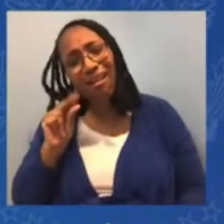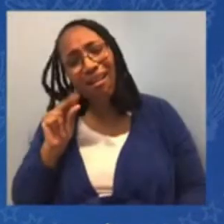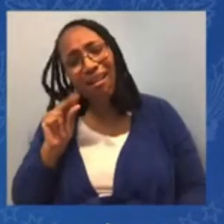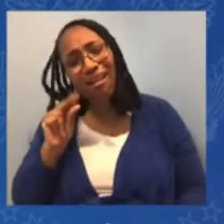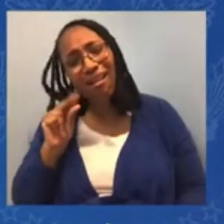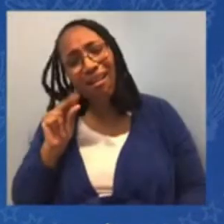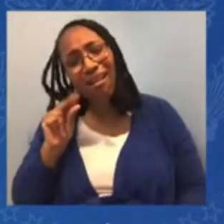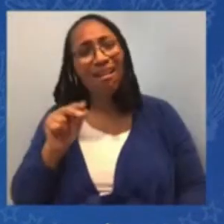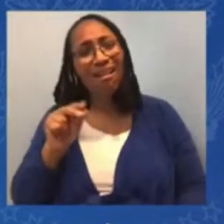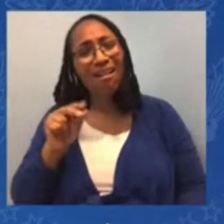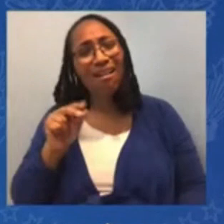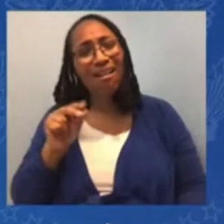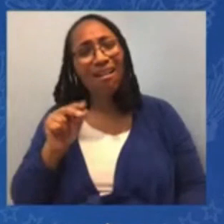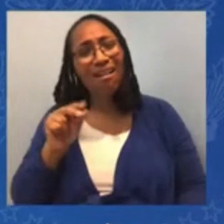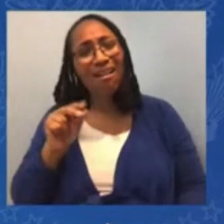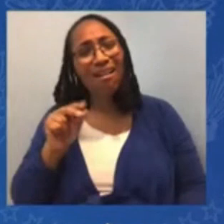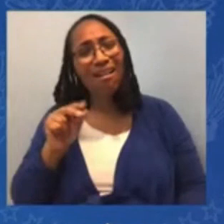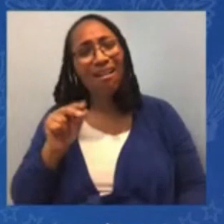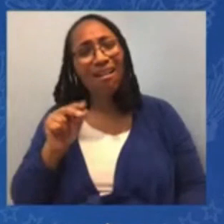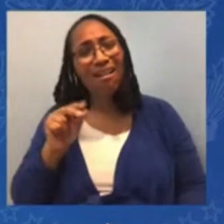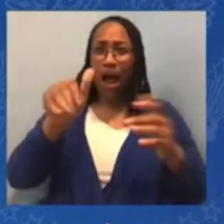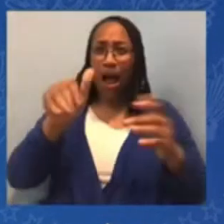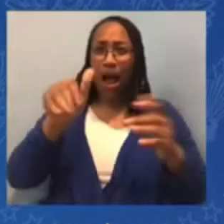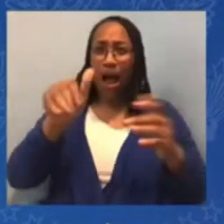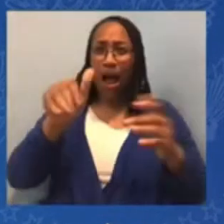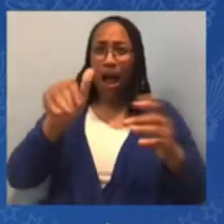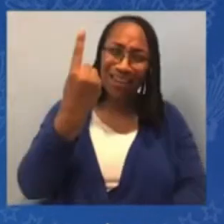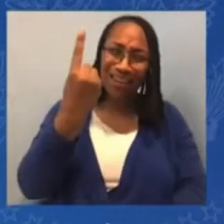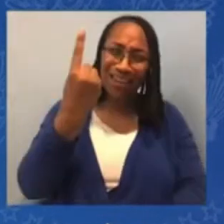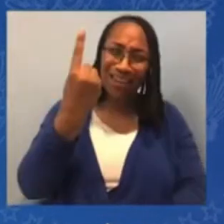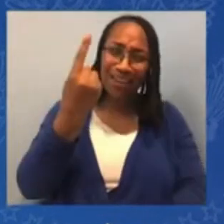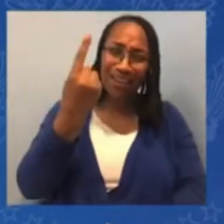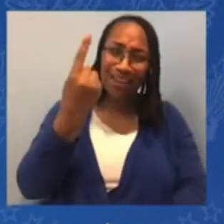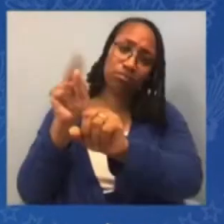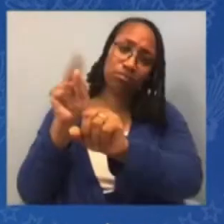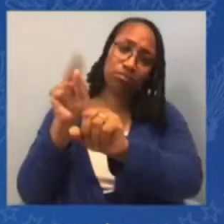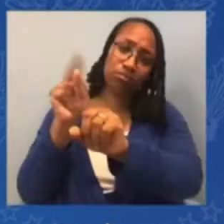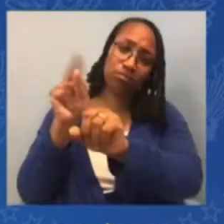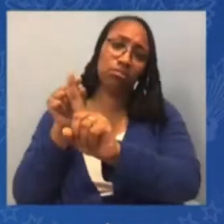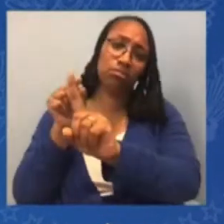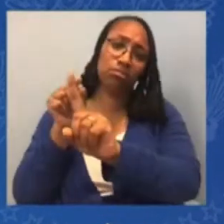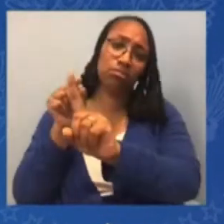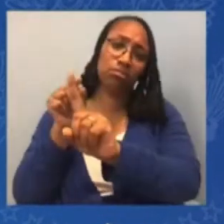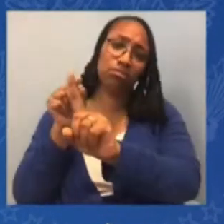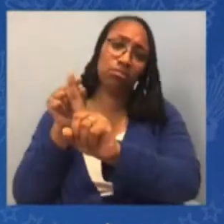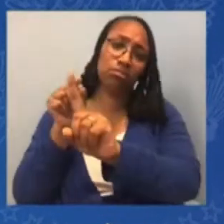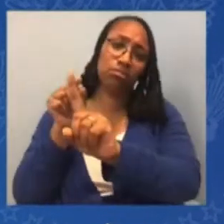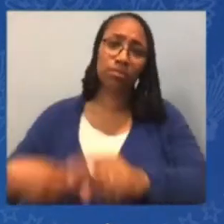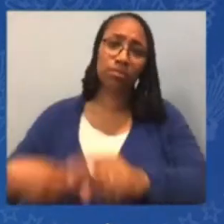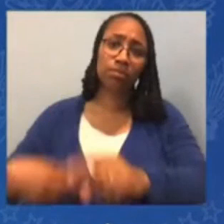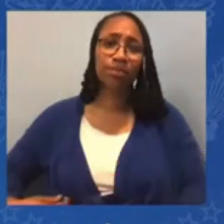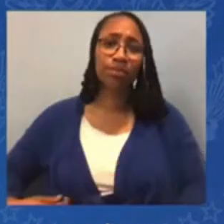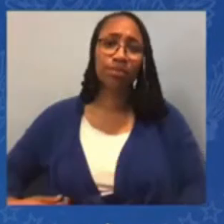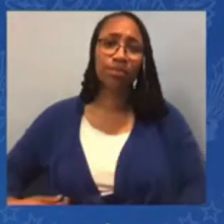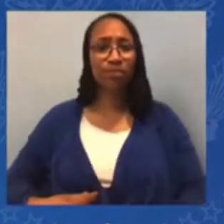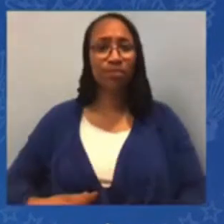Folks, it's time once again that we banned AR-15 rifles. Sorry about that.